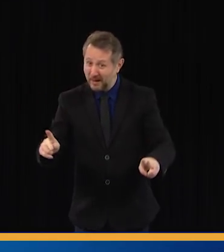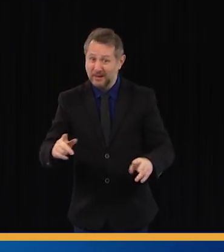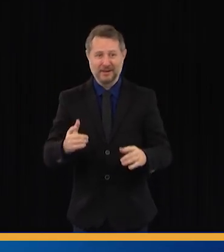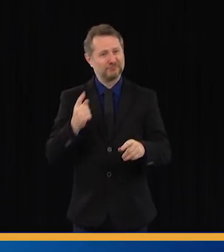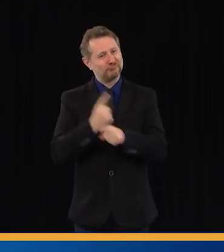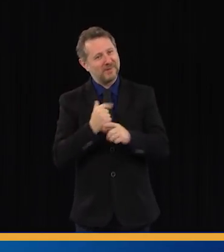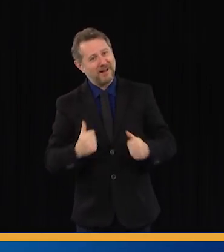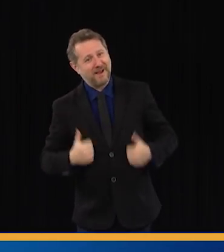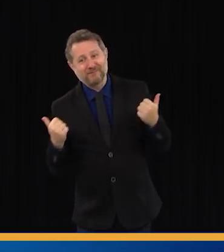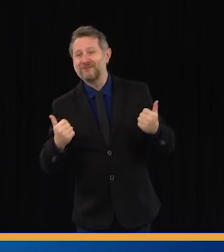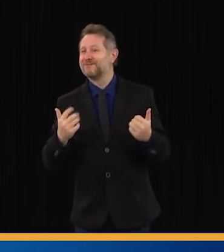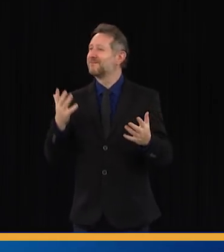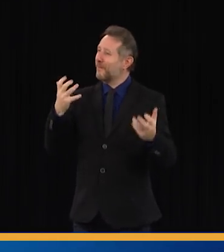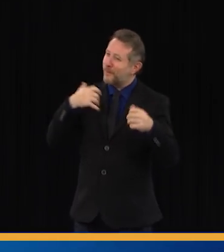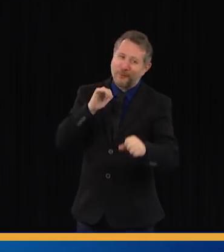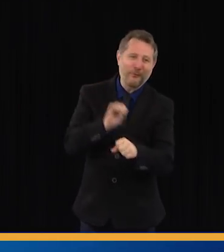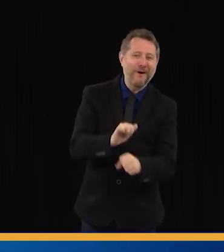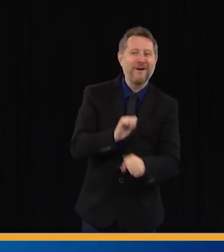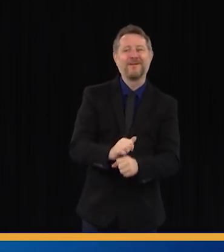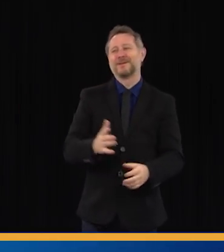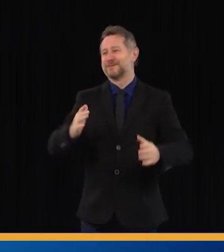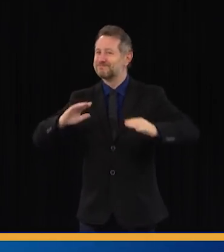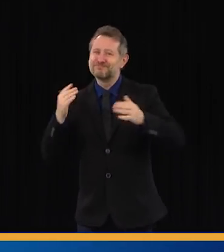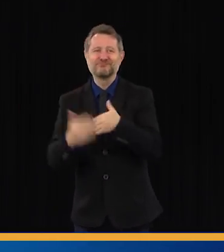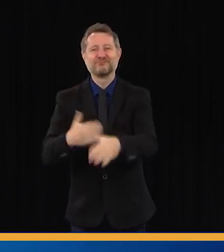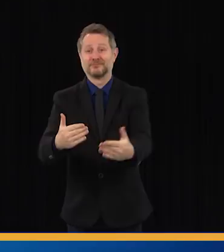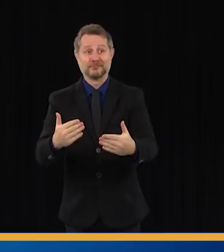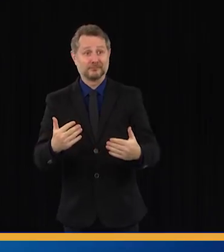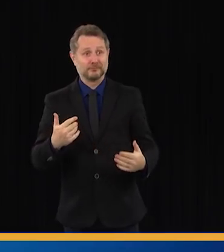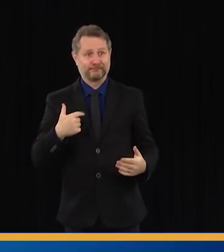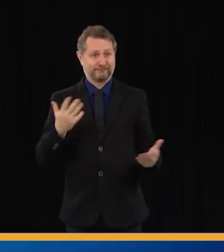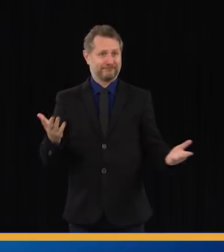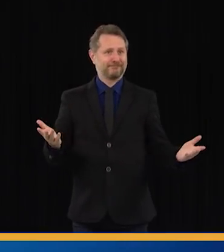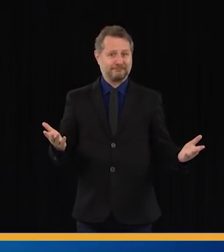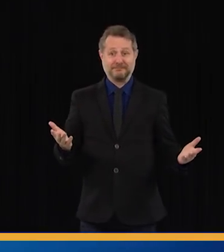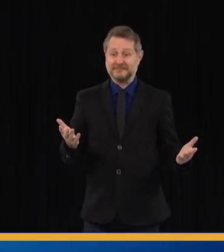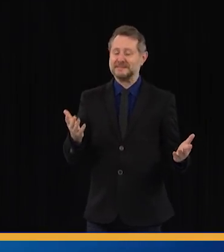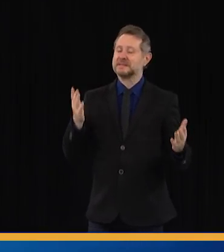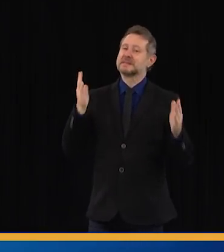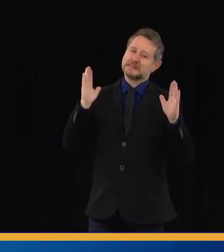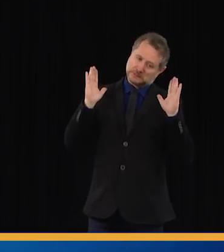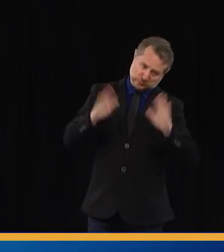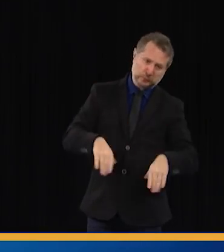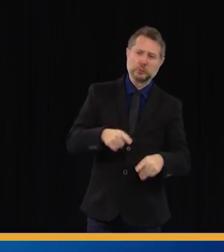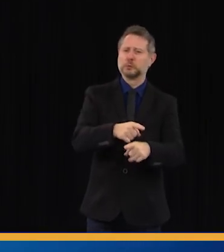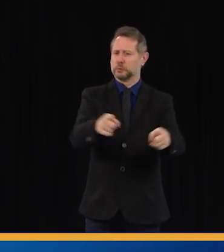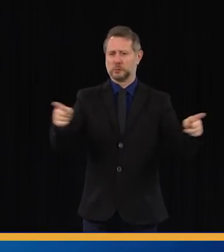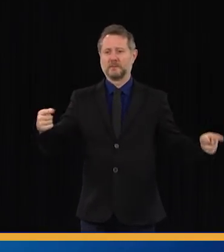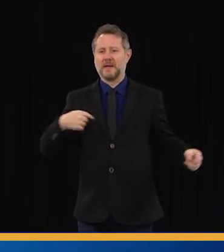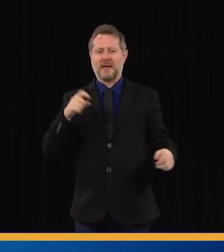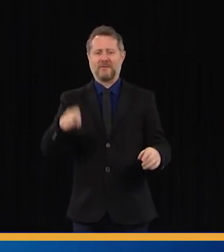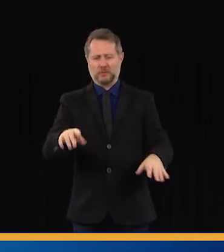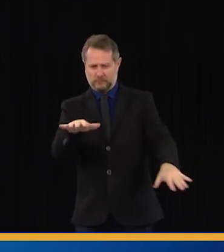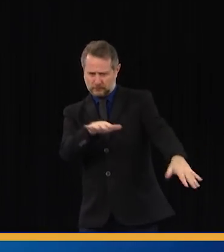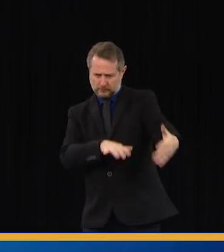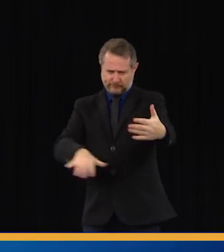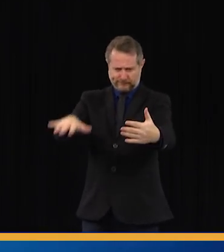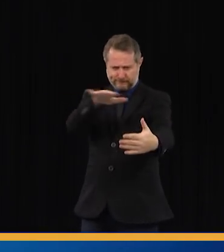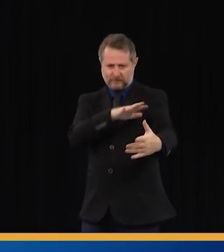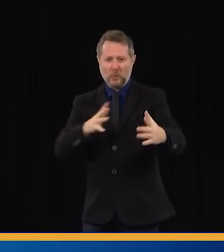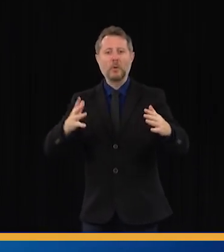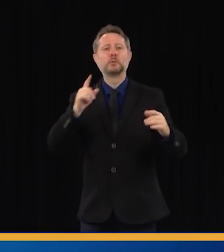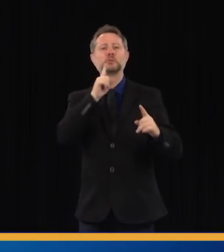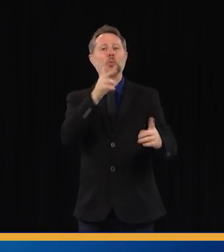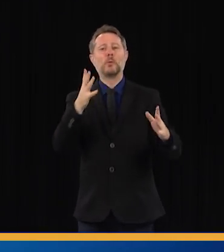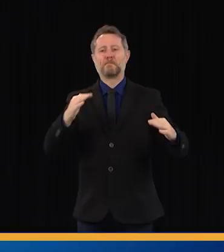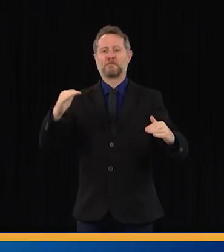yesterday. I am at the top of that list. We have to understand on the reopening, as much as we have this